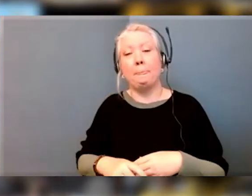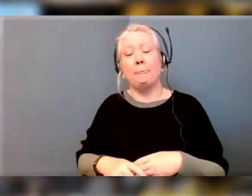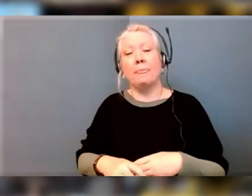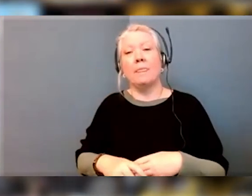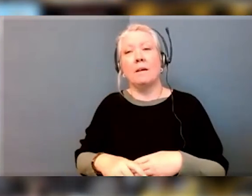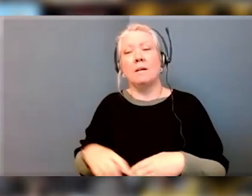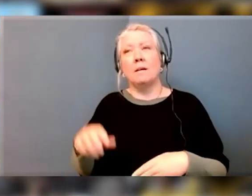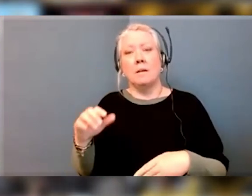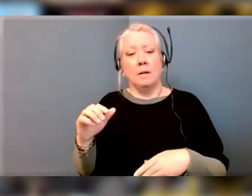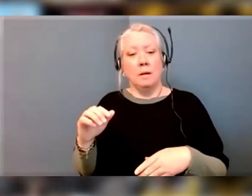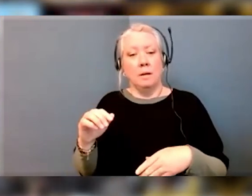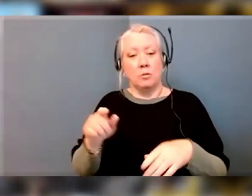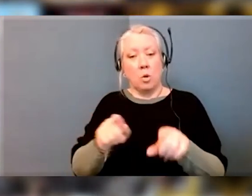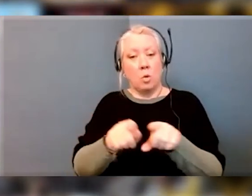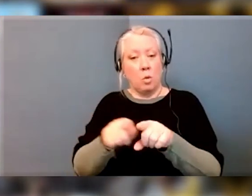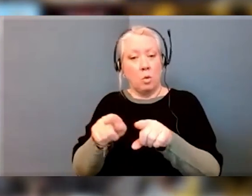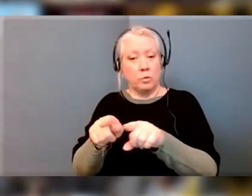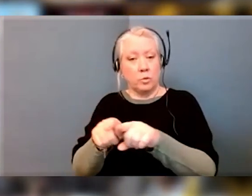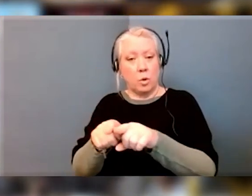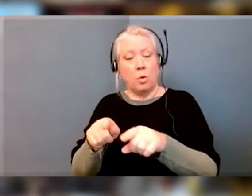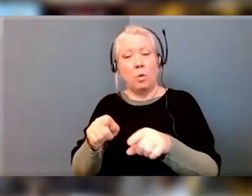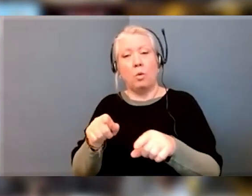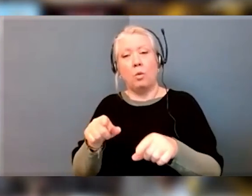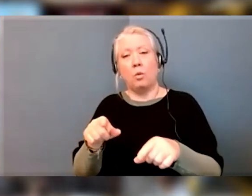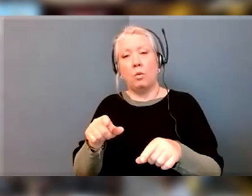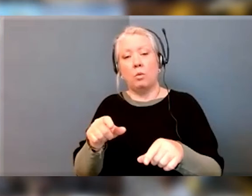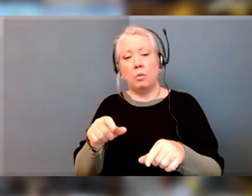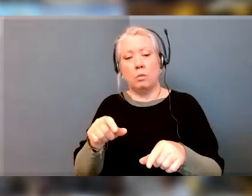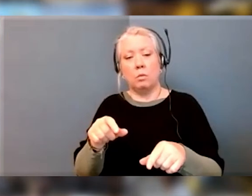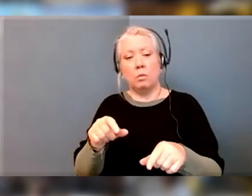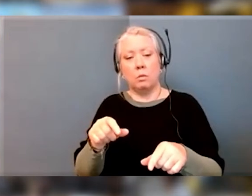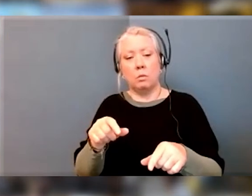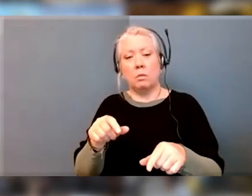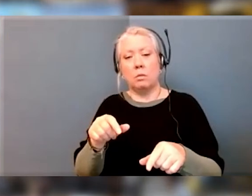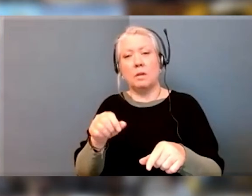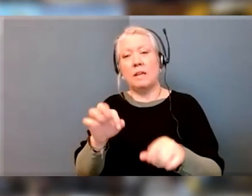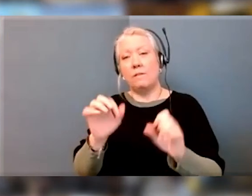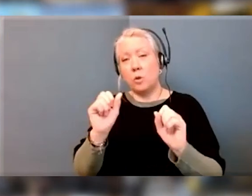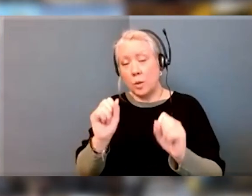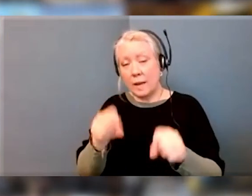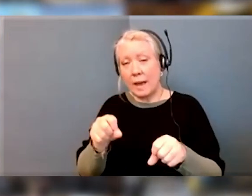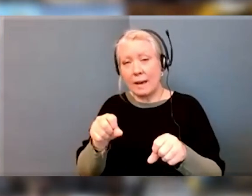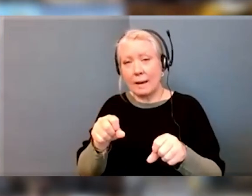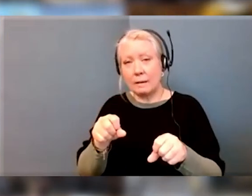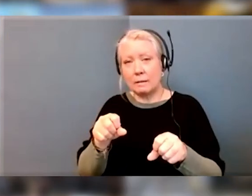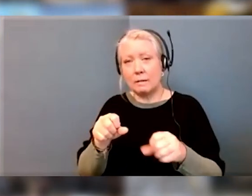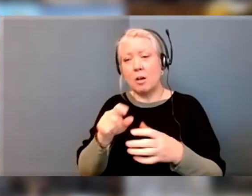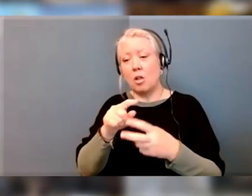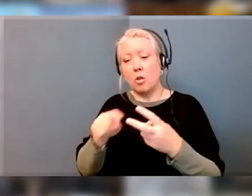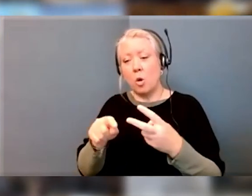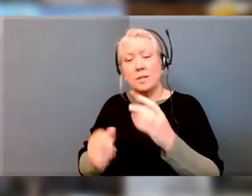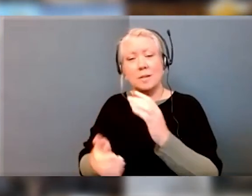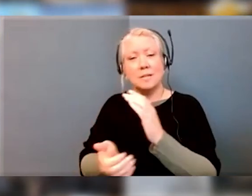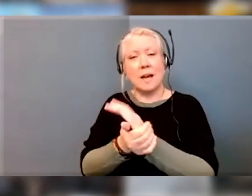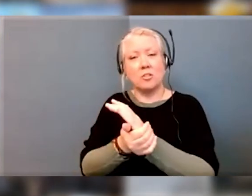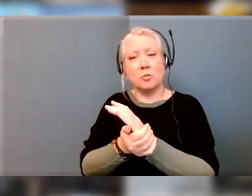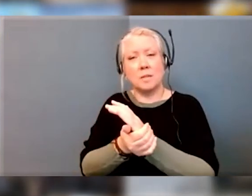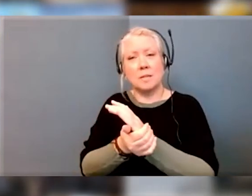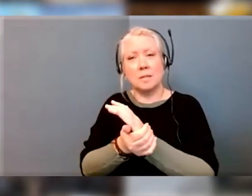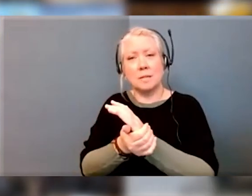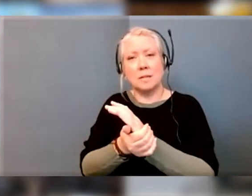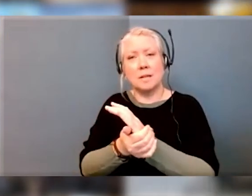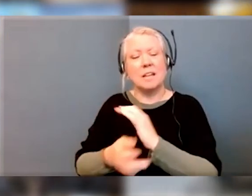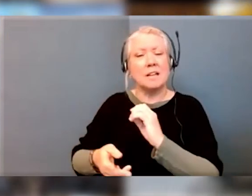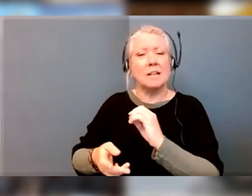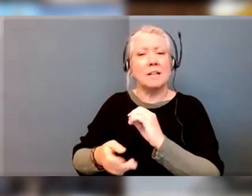able to submit those attachments in a compressed folder, basically we just want to make sure that we don't lose track